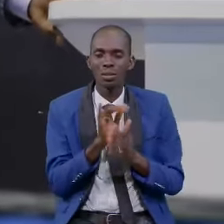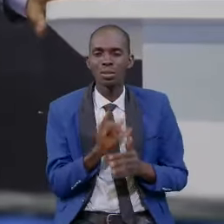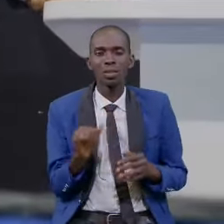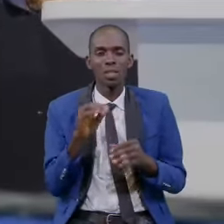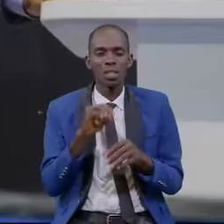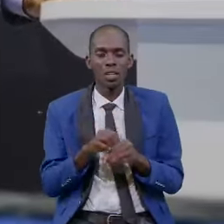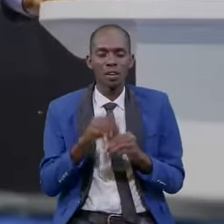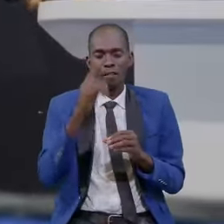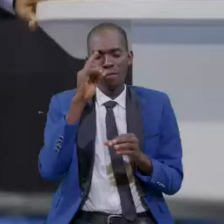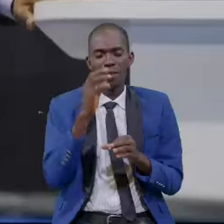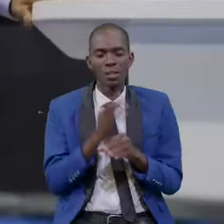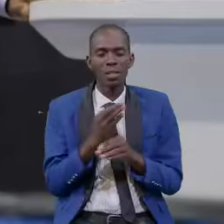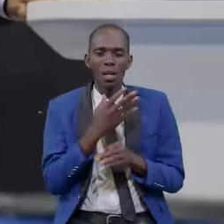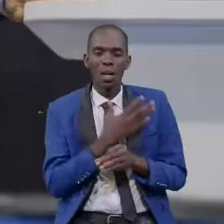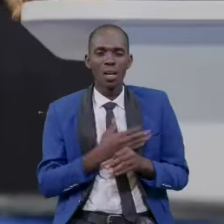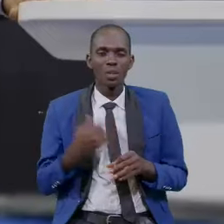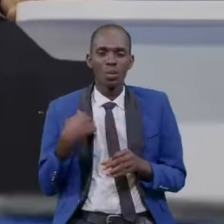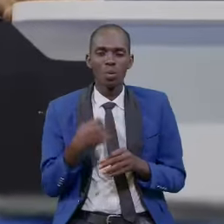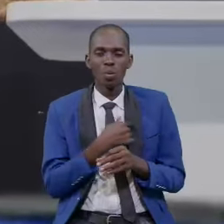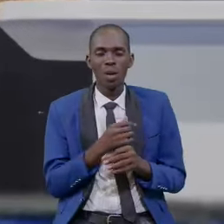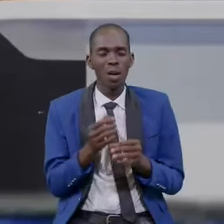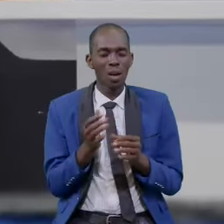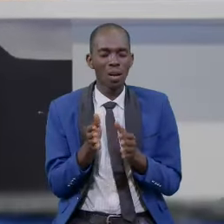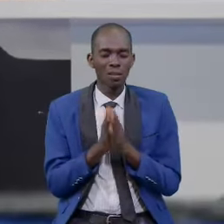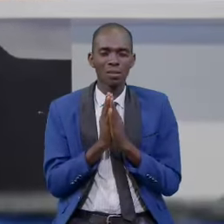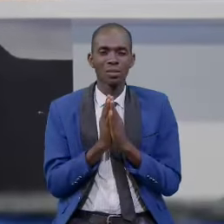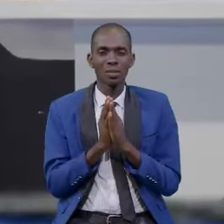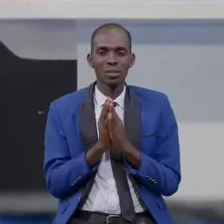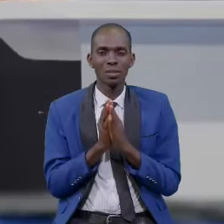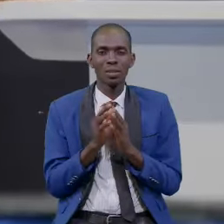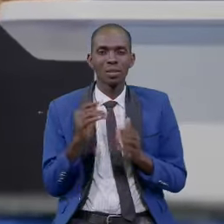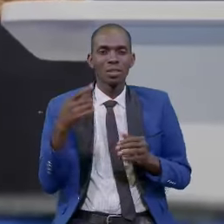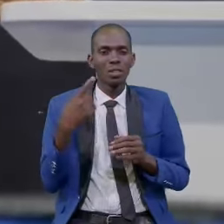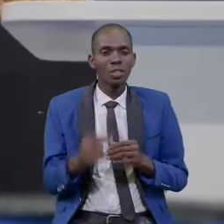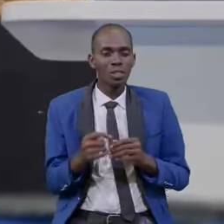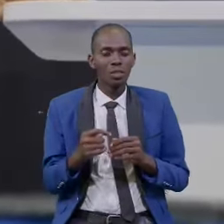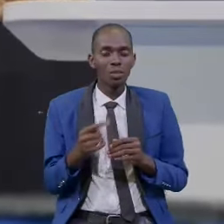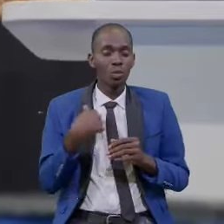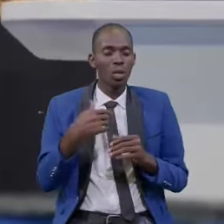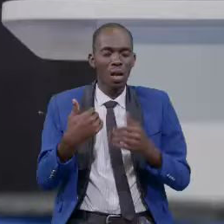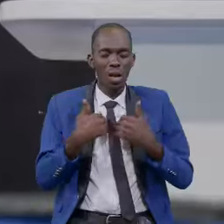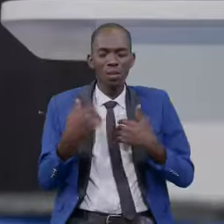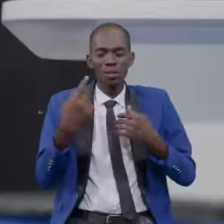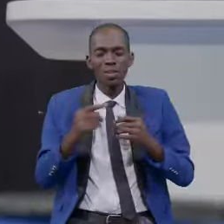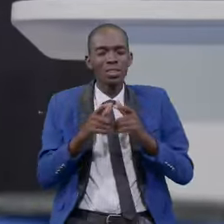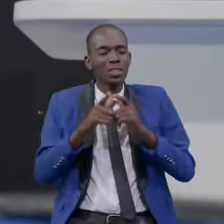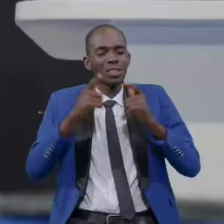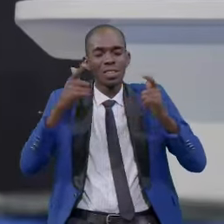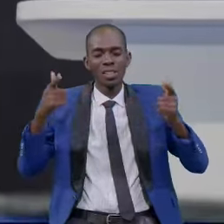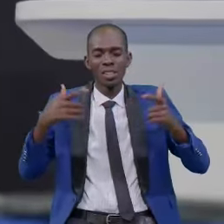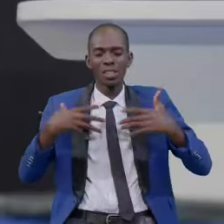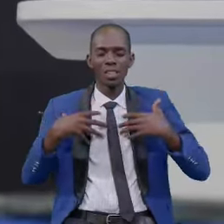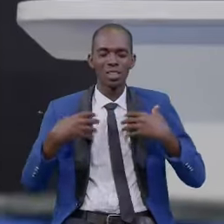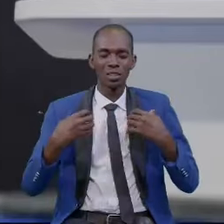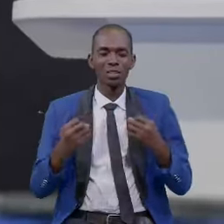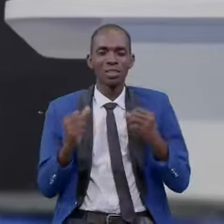faith. And we have the possible, the incredible healing made possible by